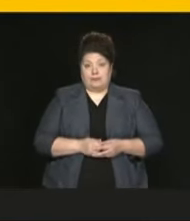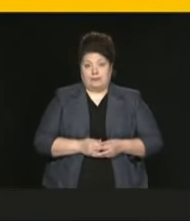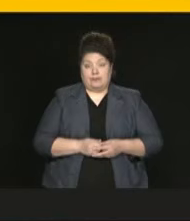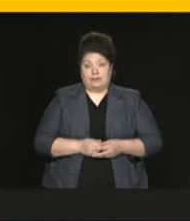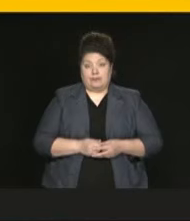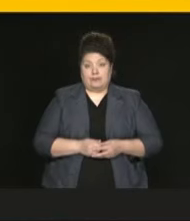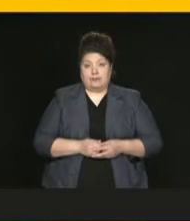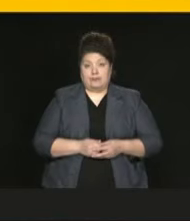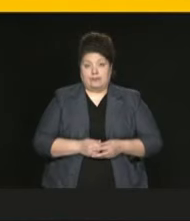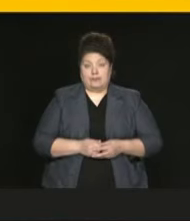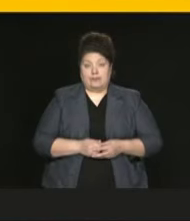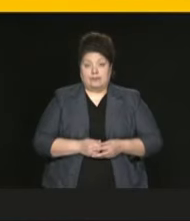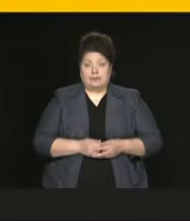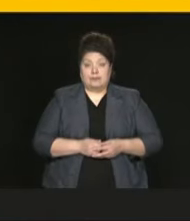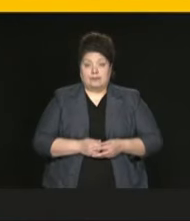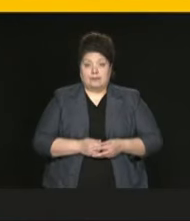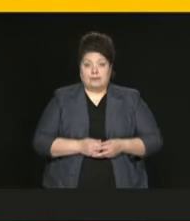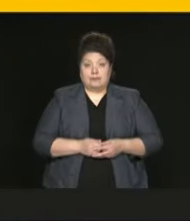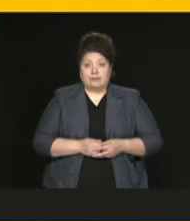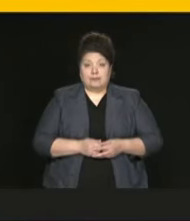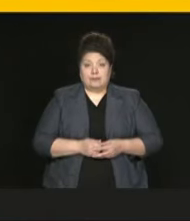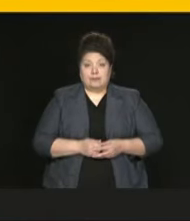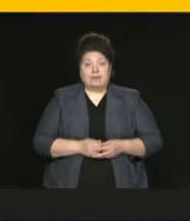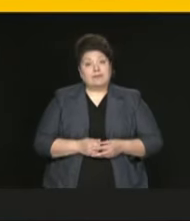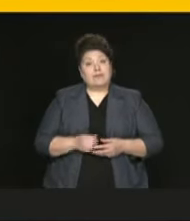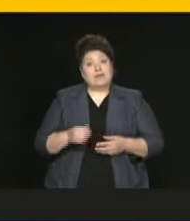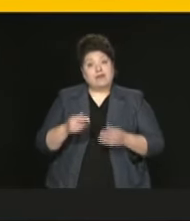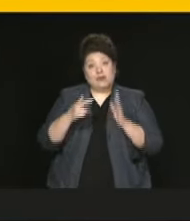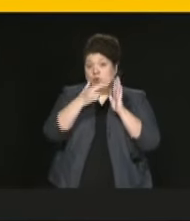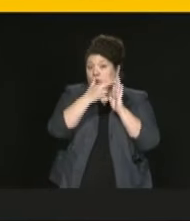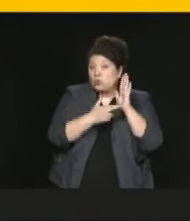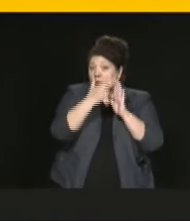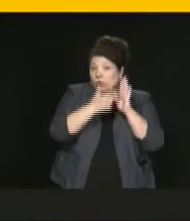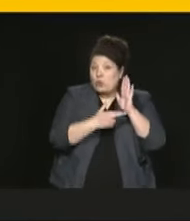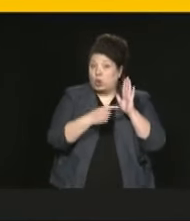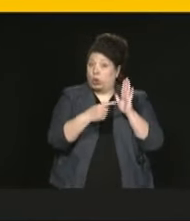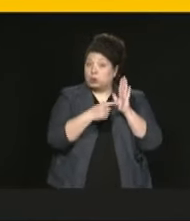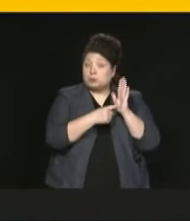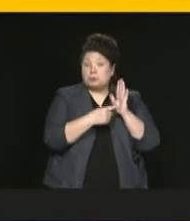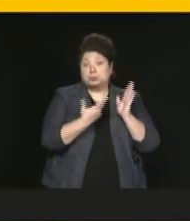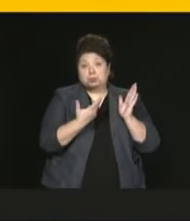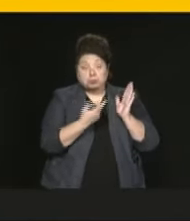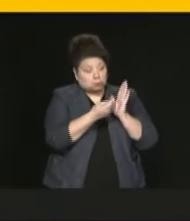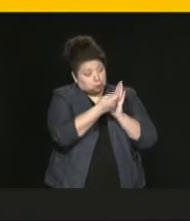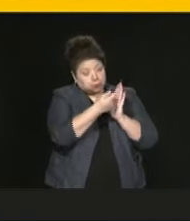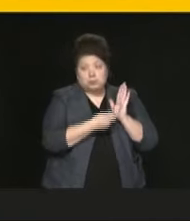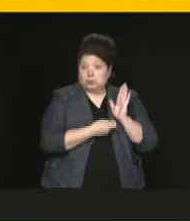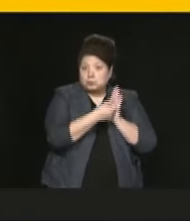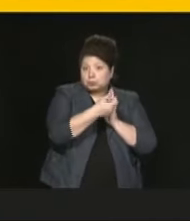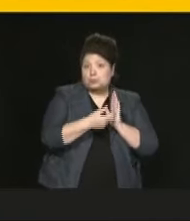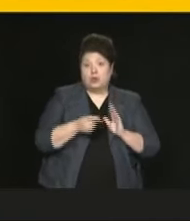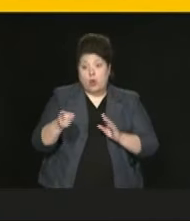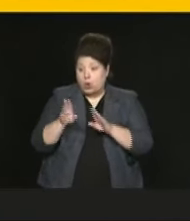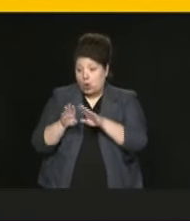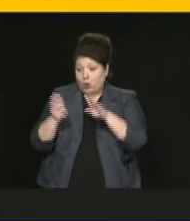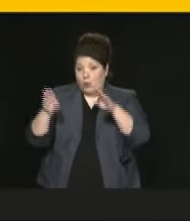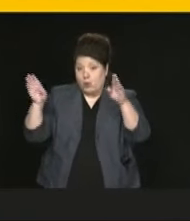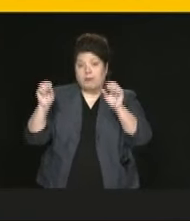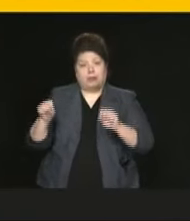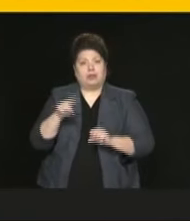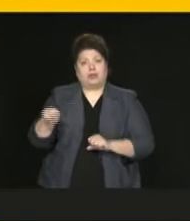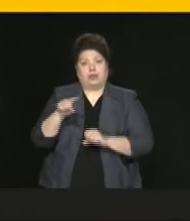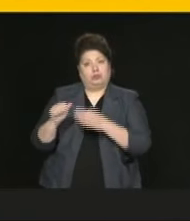if we started loosening restrictions too soon, it could endanger certain populations. My parents are in Montreal, in